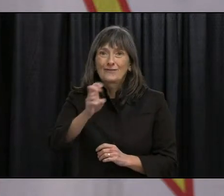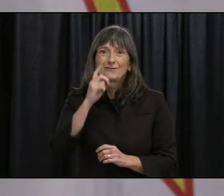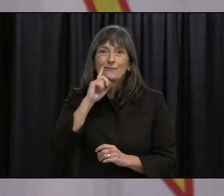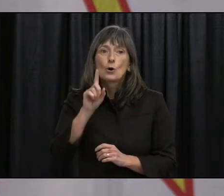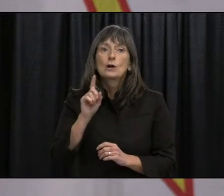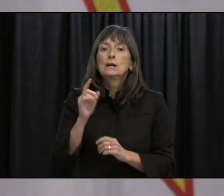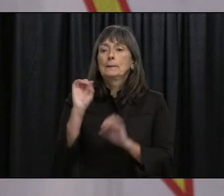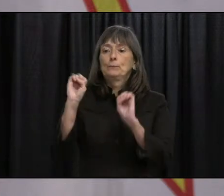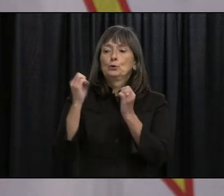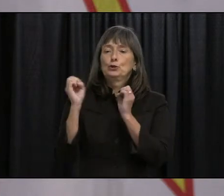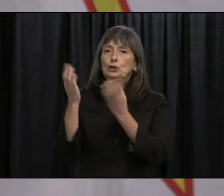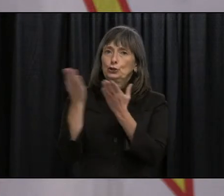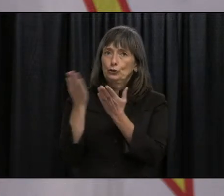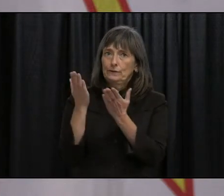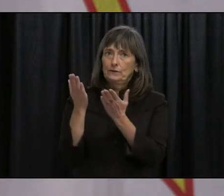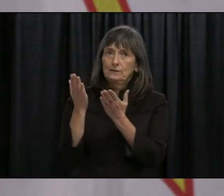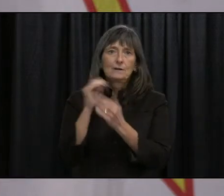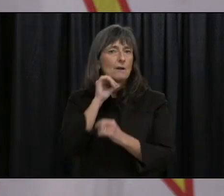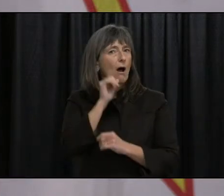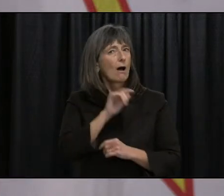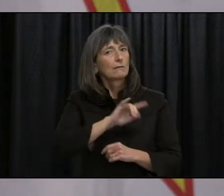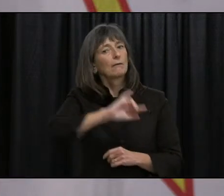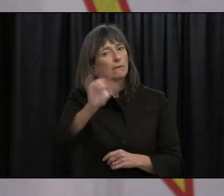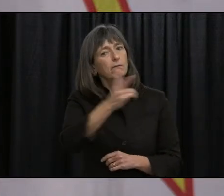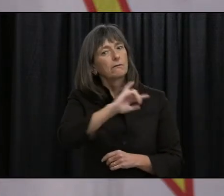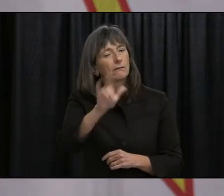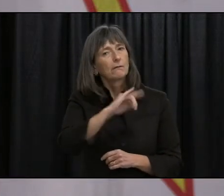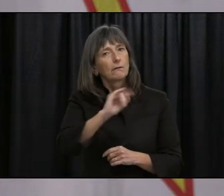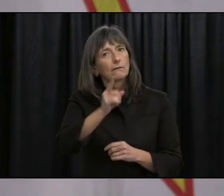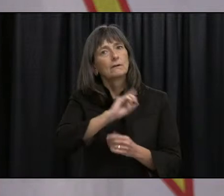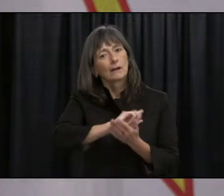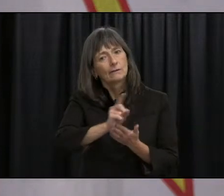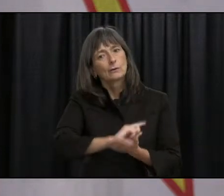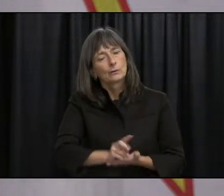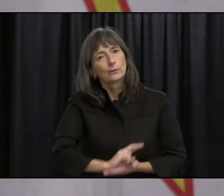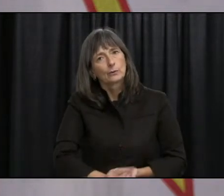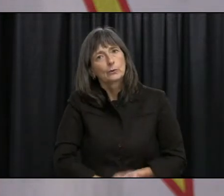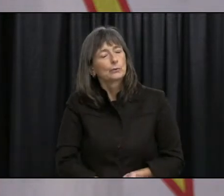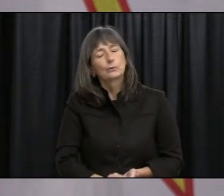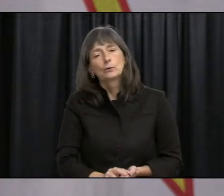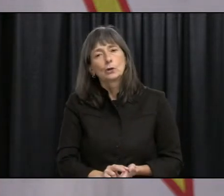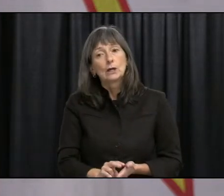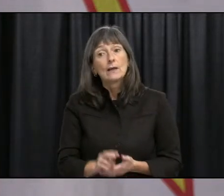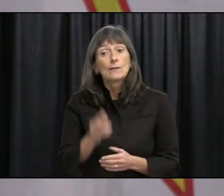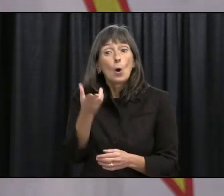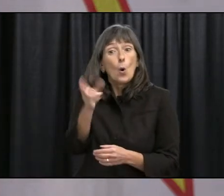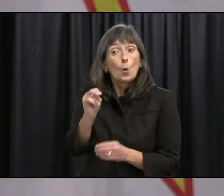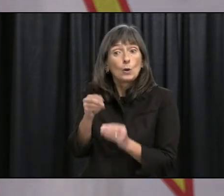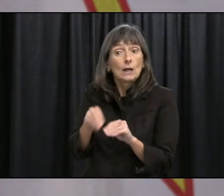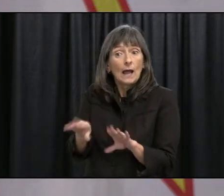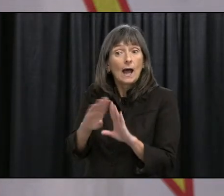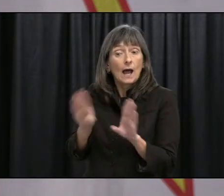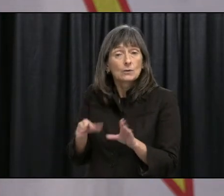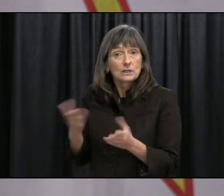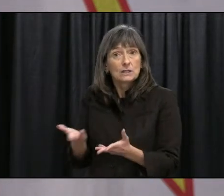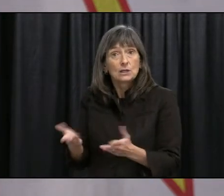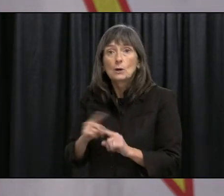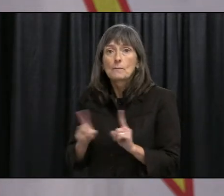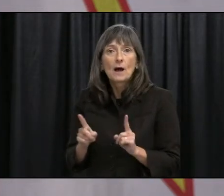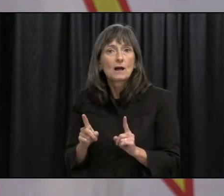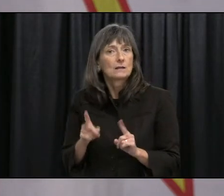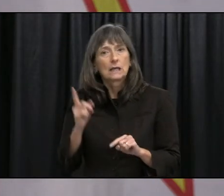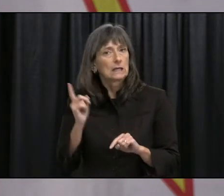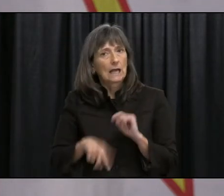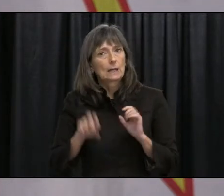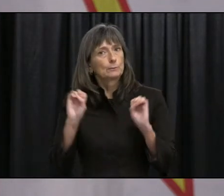rotational worker status because that they don't actually reside in the province, even though they do own property in the province. And so for them